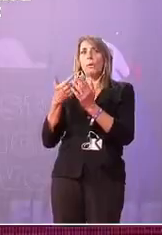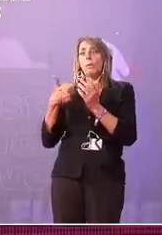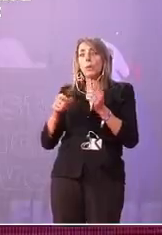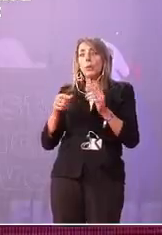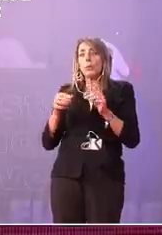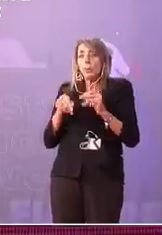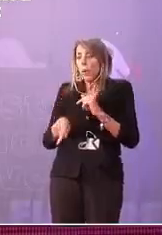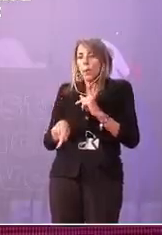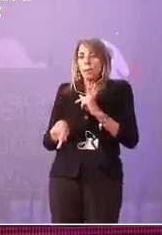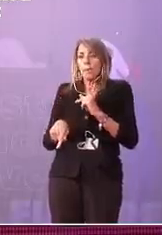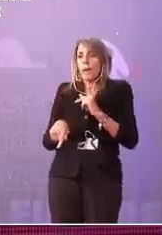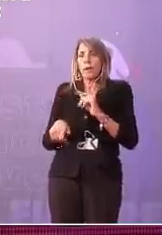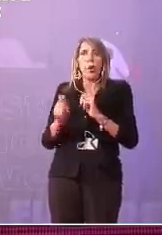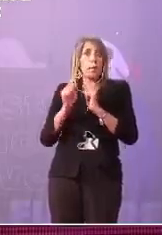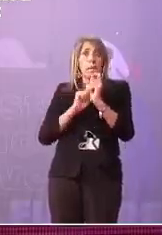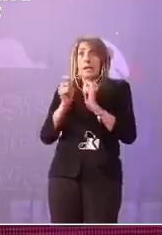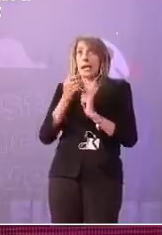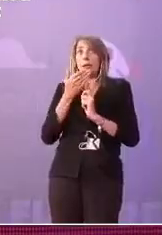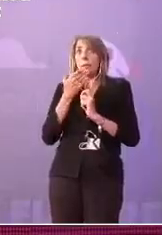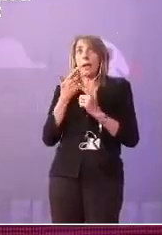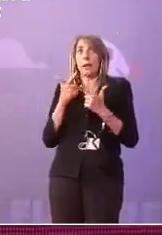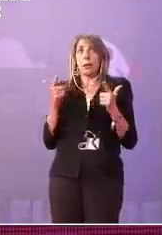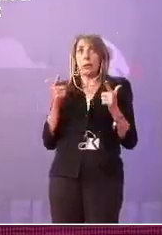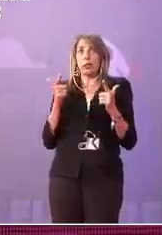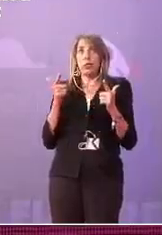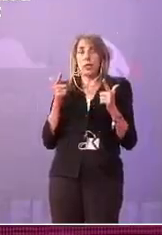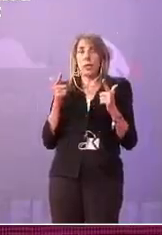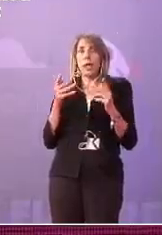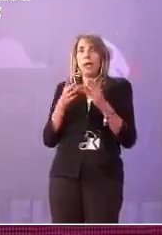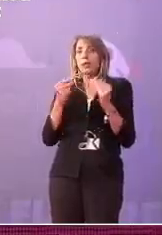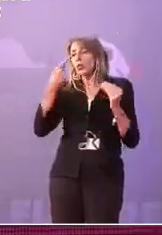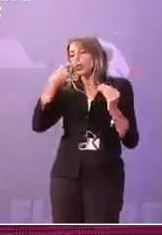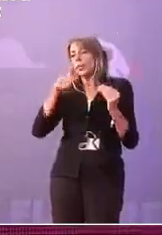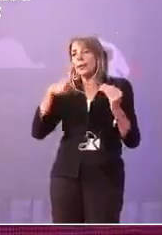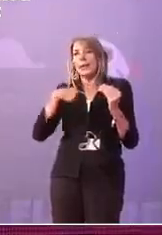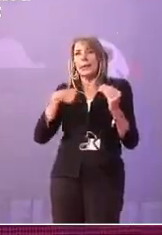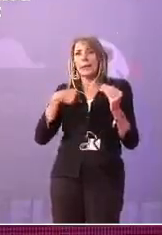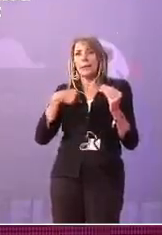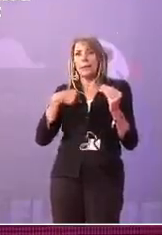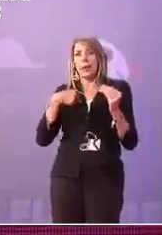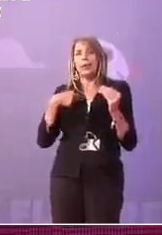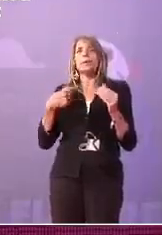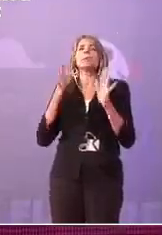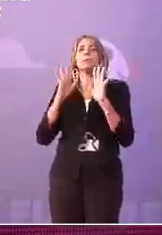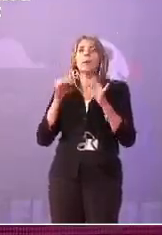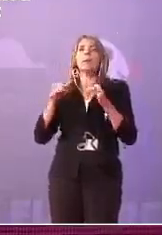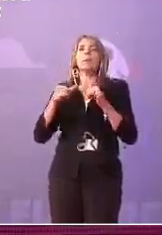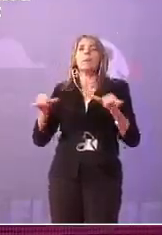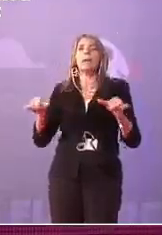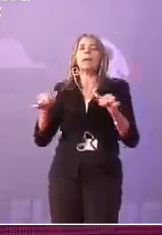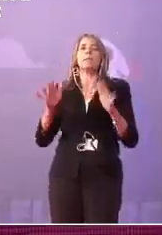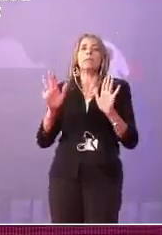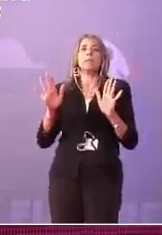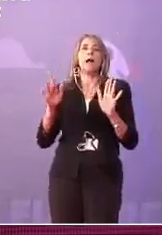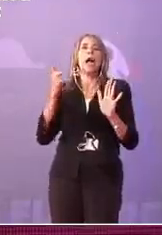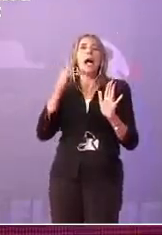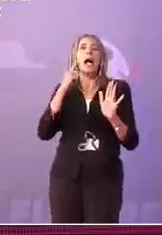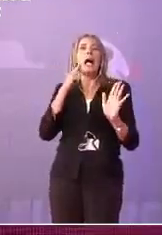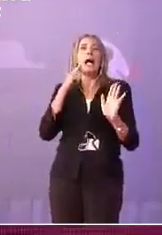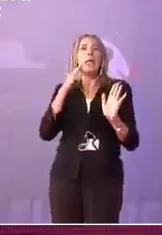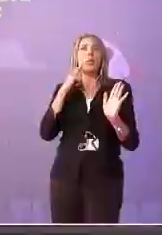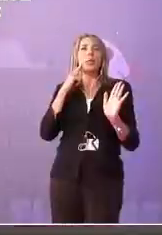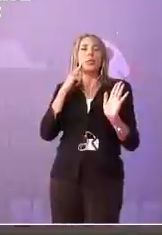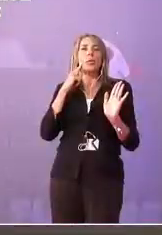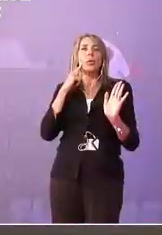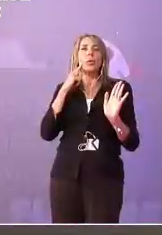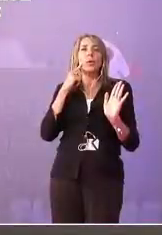engine solution based on audio. So one of the devices has a patent pending, the other one no patent.